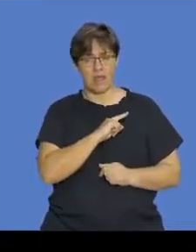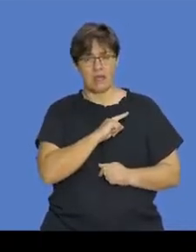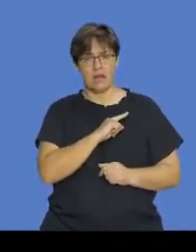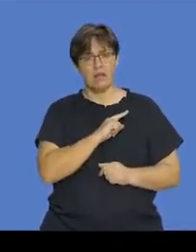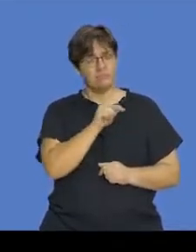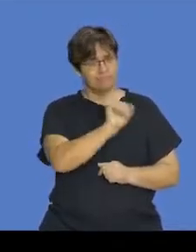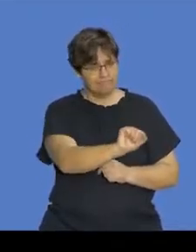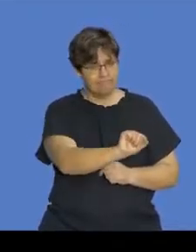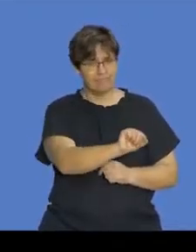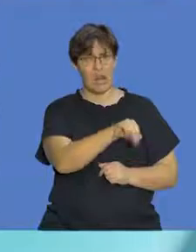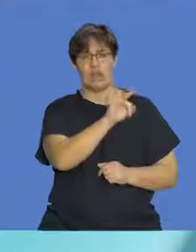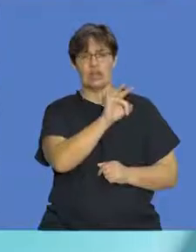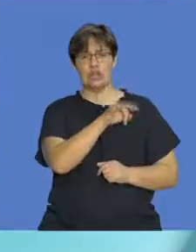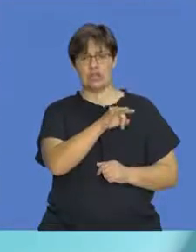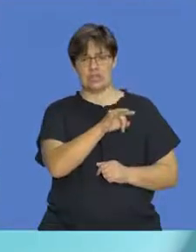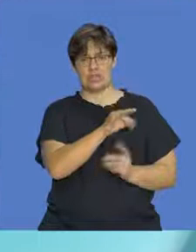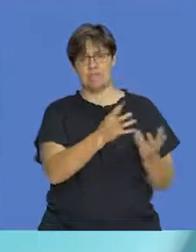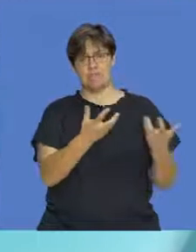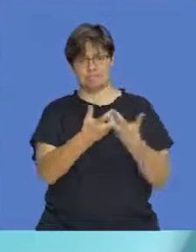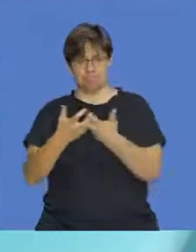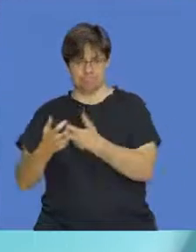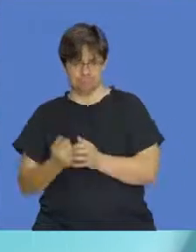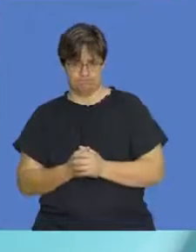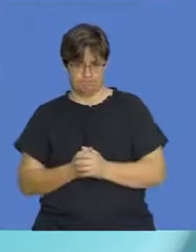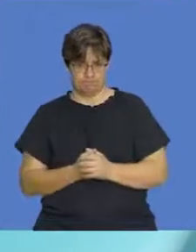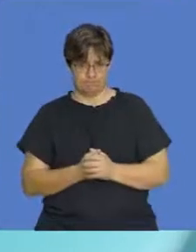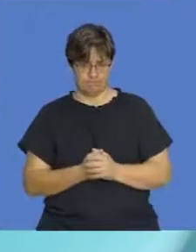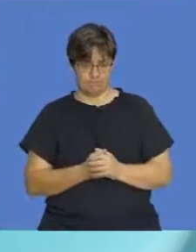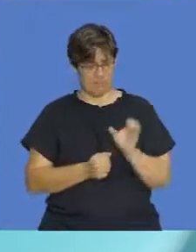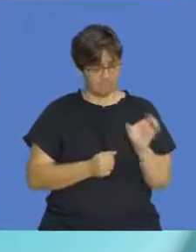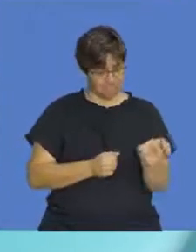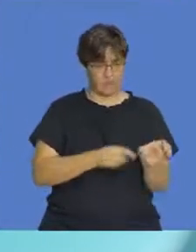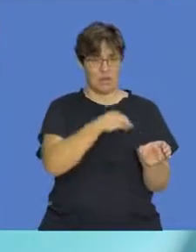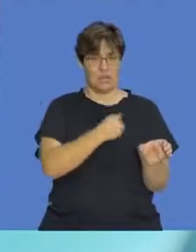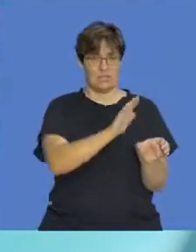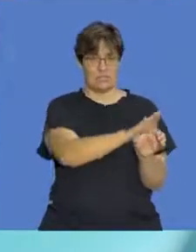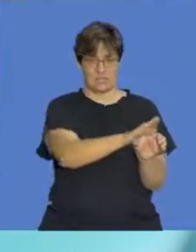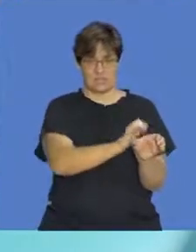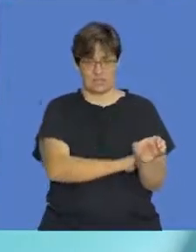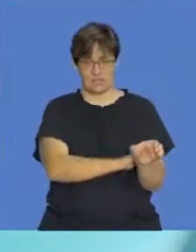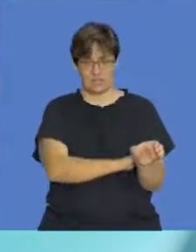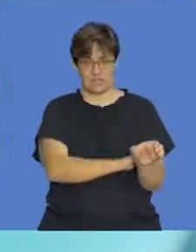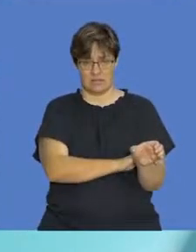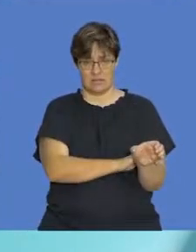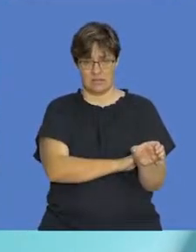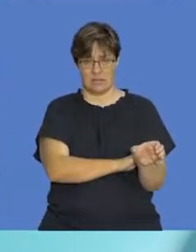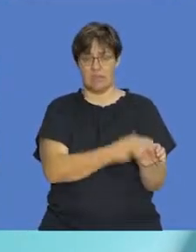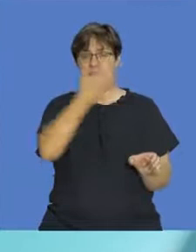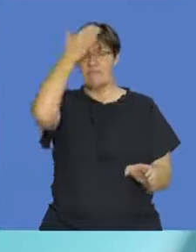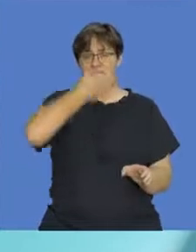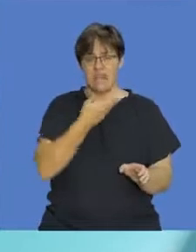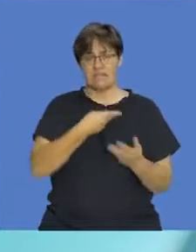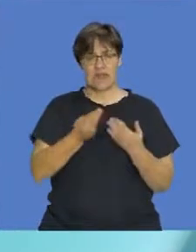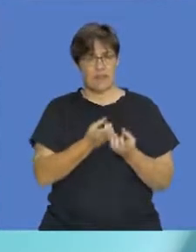of 13. Now, if we ask the next question, what is the number of face